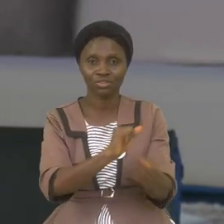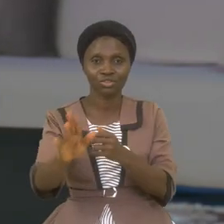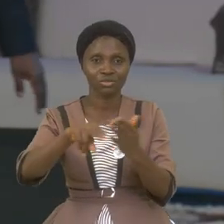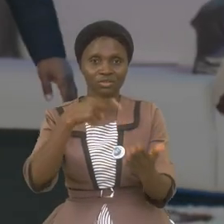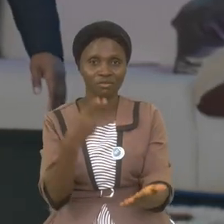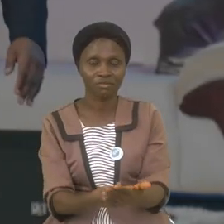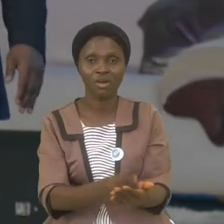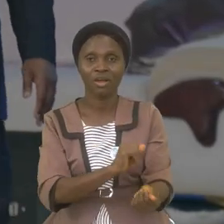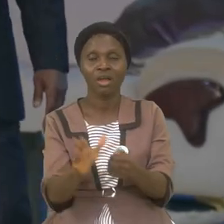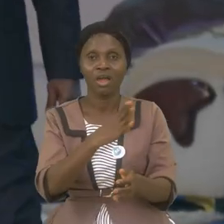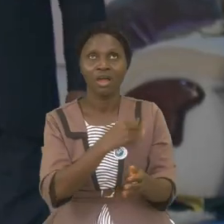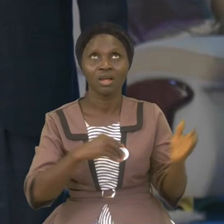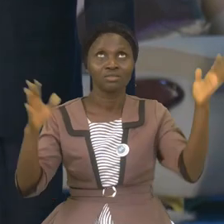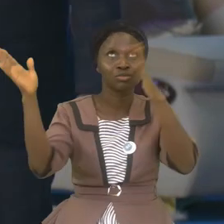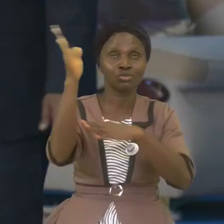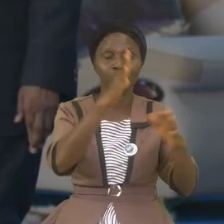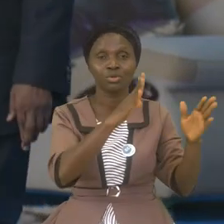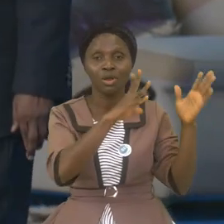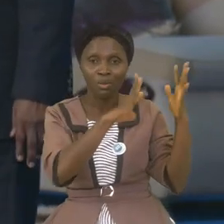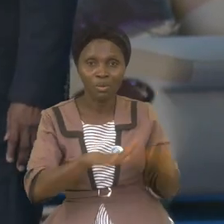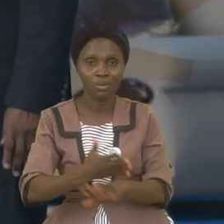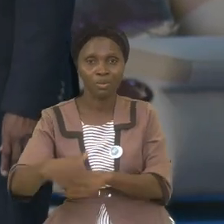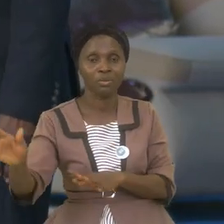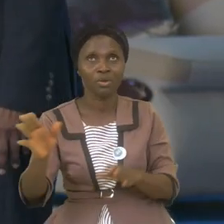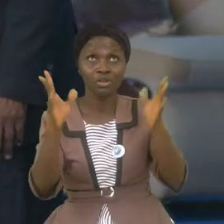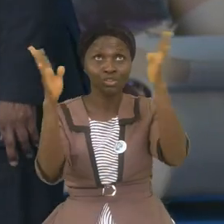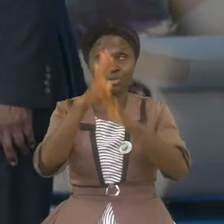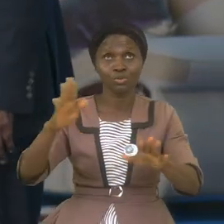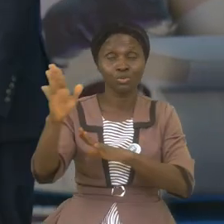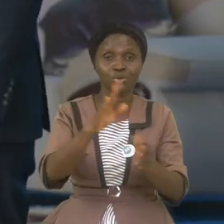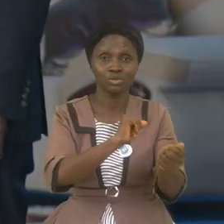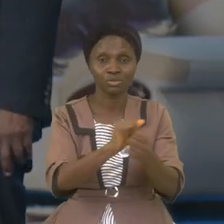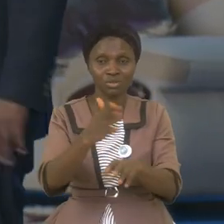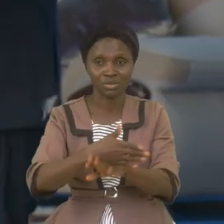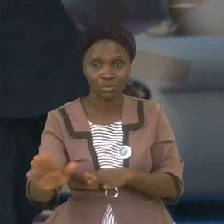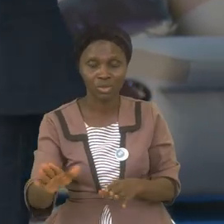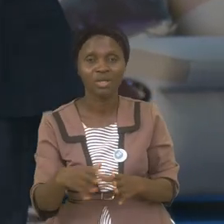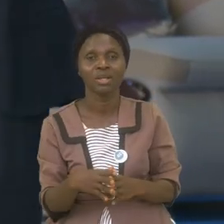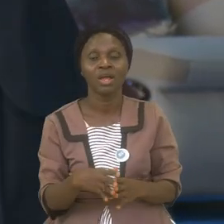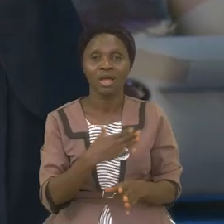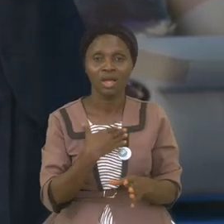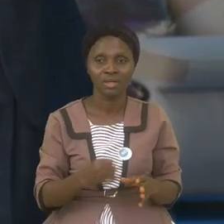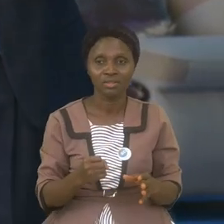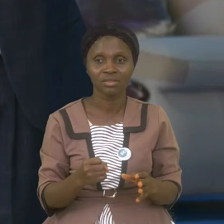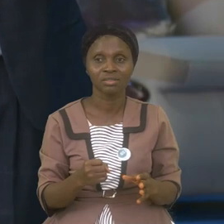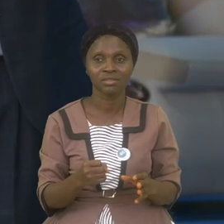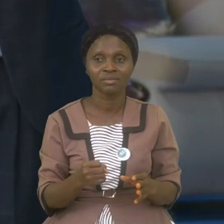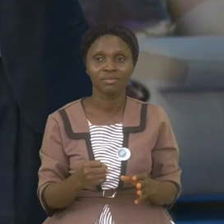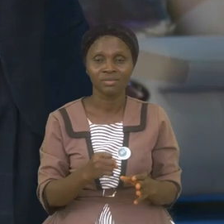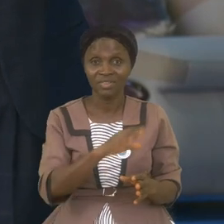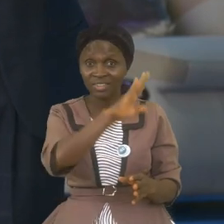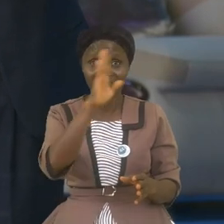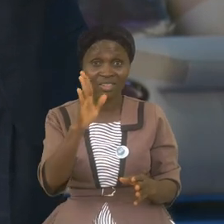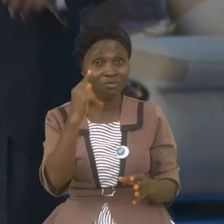will blow it away. He was the number one that will come down, the head of gold, and he never